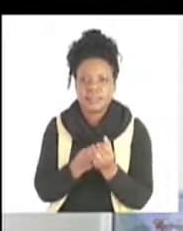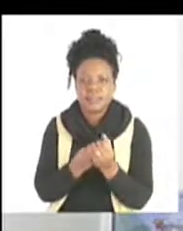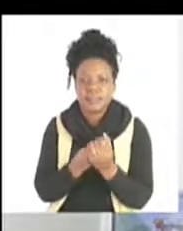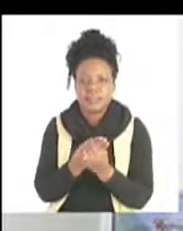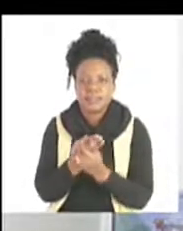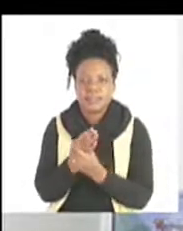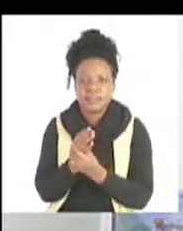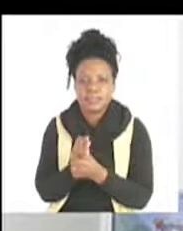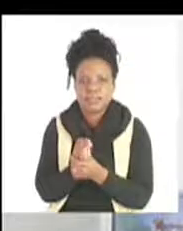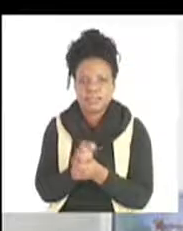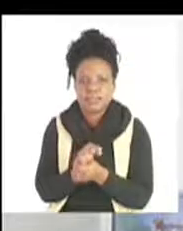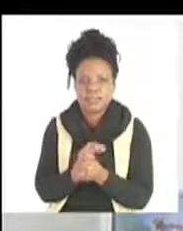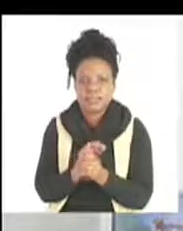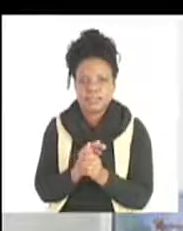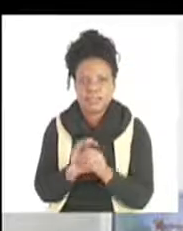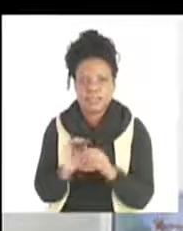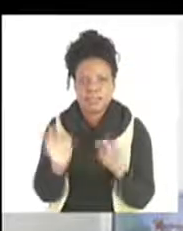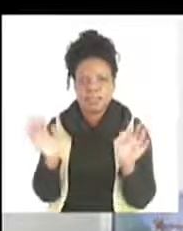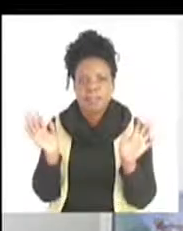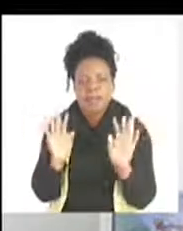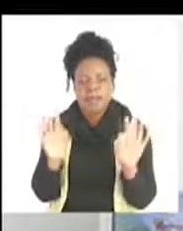And it's time to say